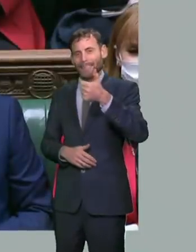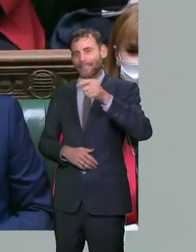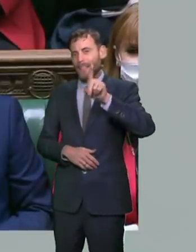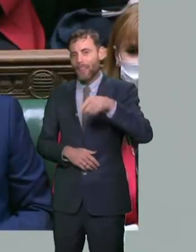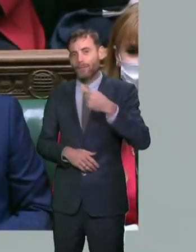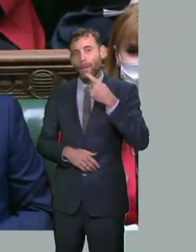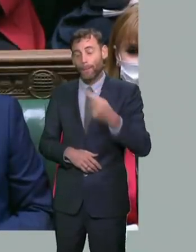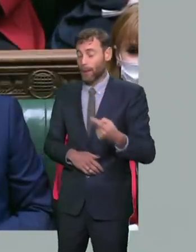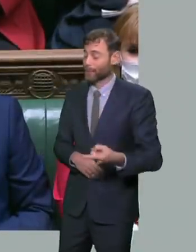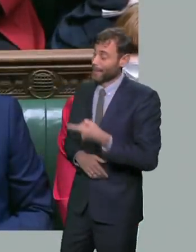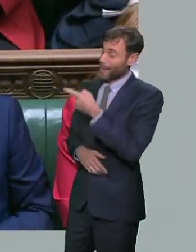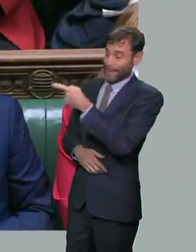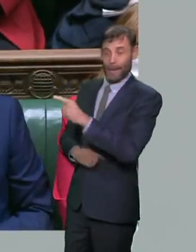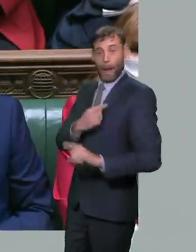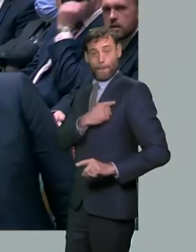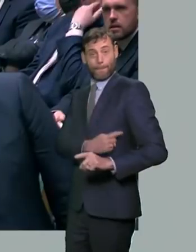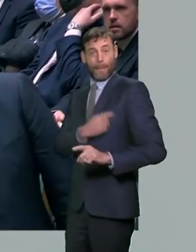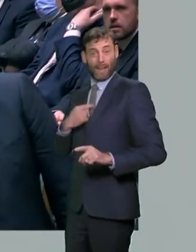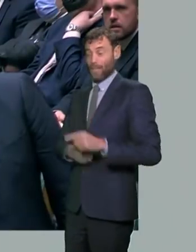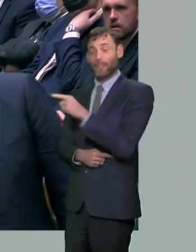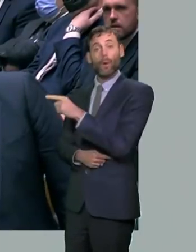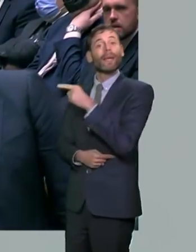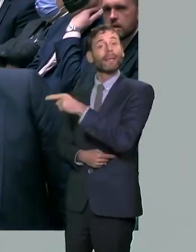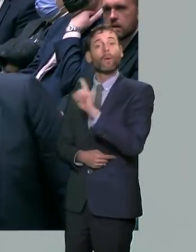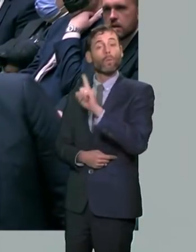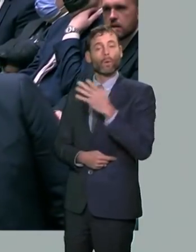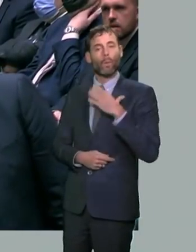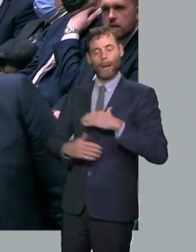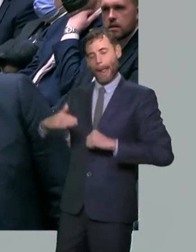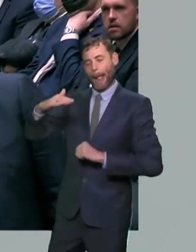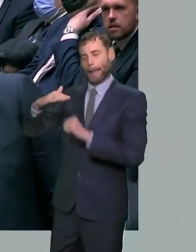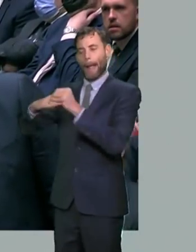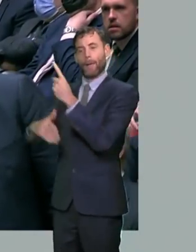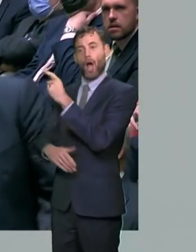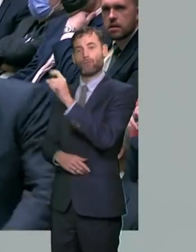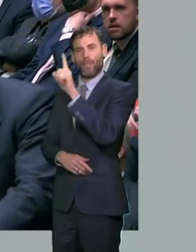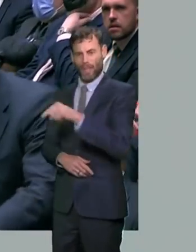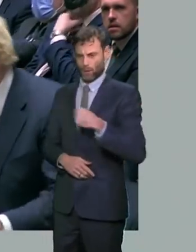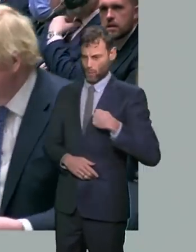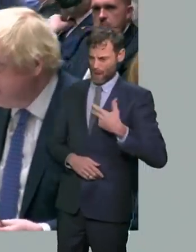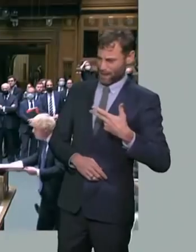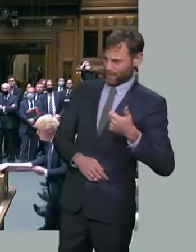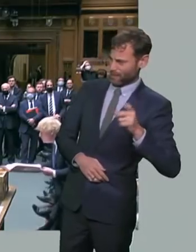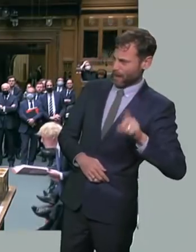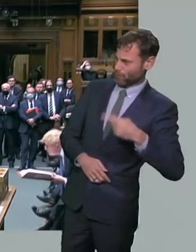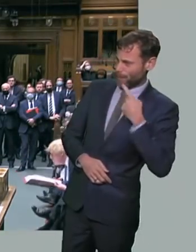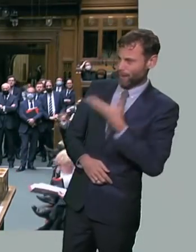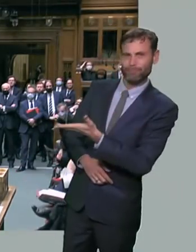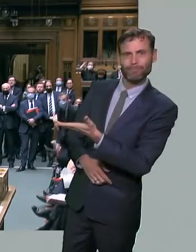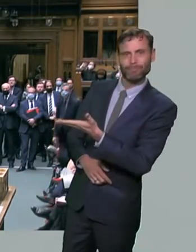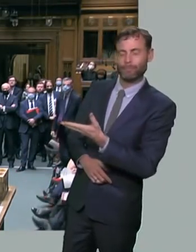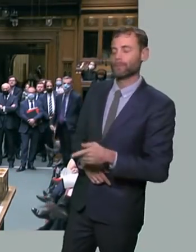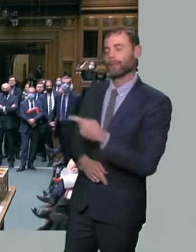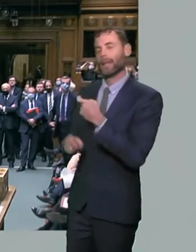he stood on a manifesto to put the cap where, Mr. Speaker? At £100,000, Mr. Speaker. Keir